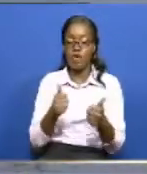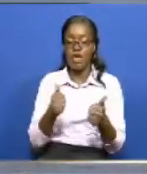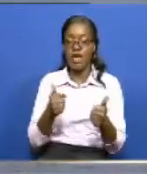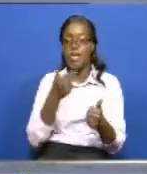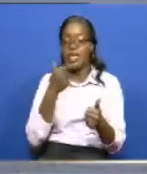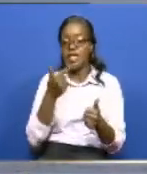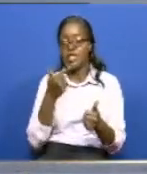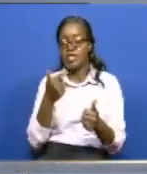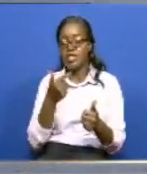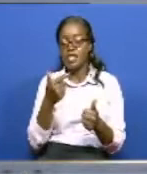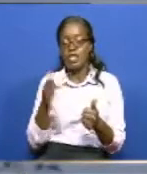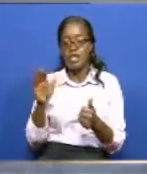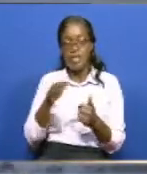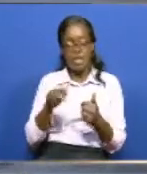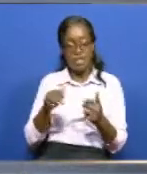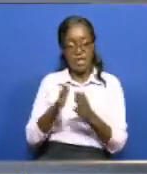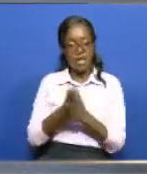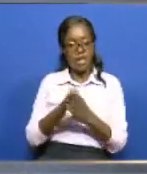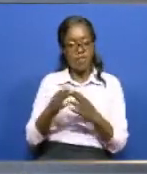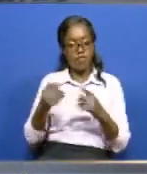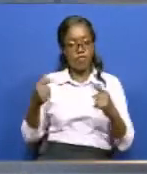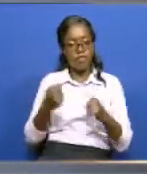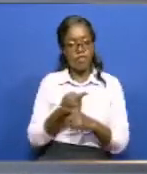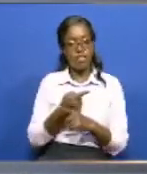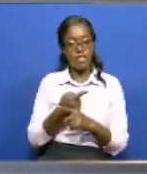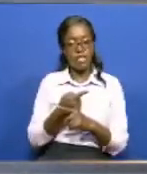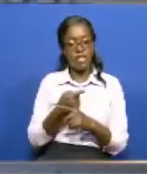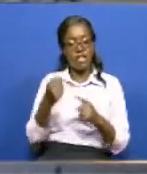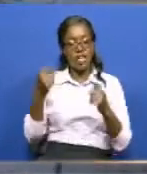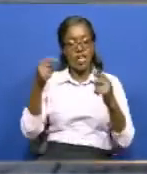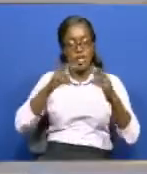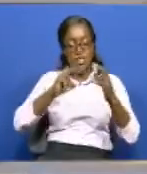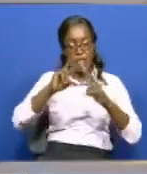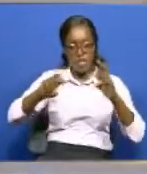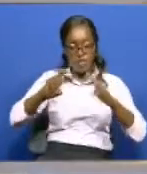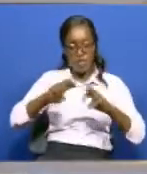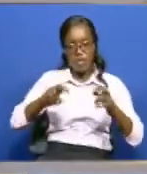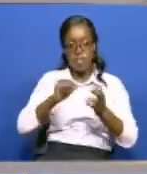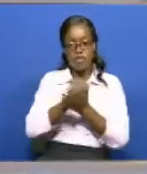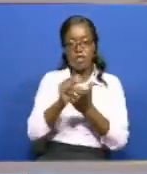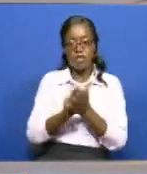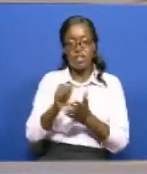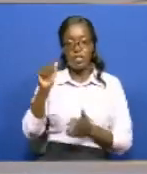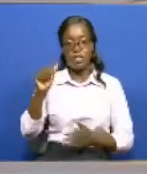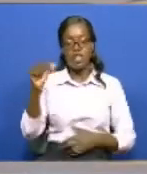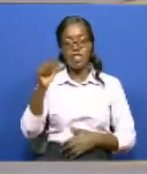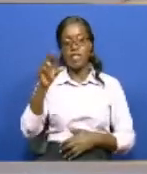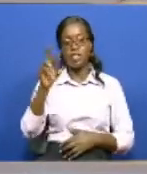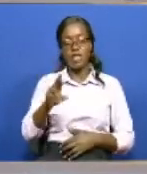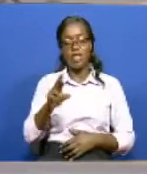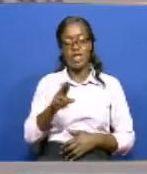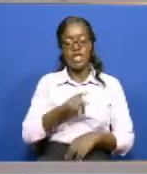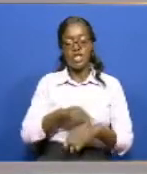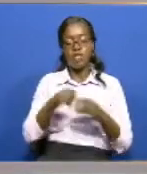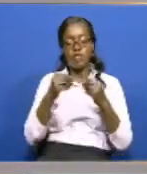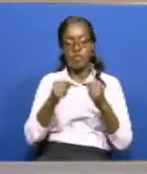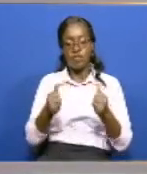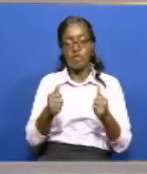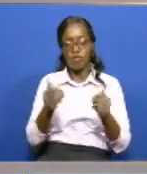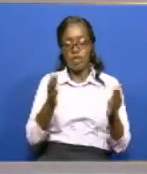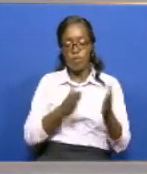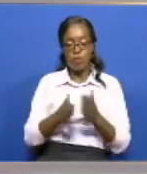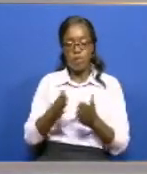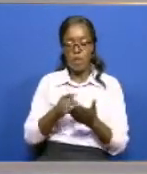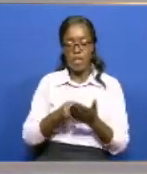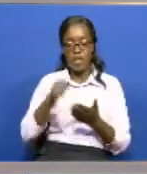adding that either the court or investigating agencies can refer cases to ADR, and once the council dispense them, they prepare the verdict